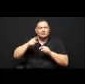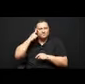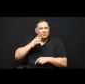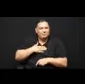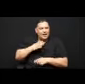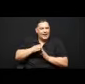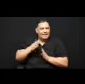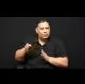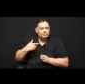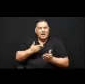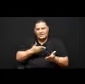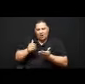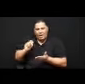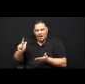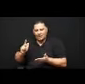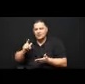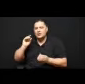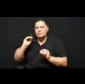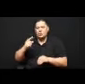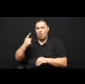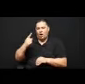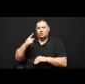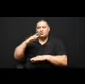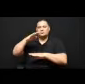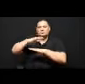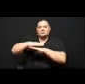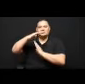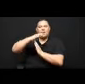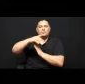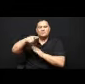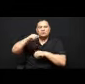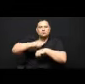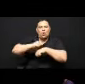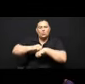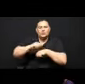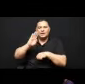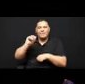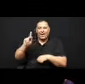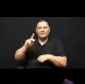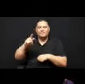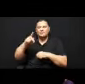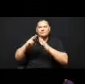of the stony bank under the bridge, the other on top of the blue tarp.